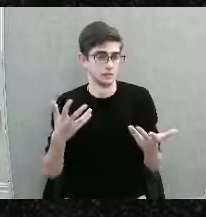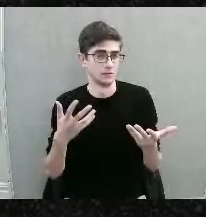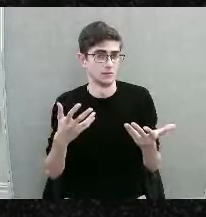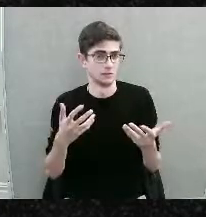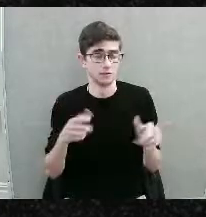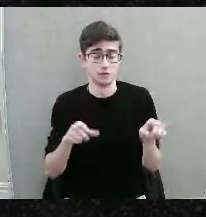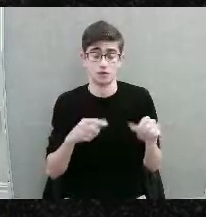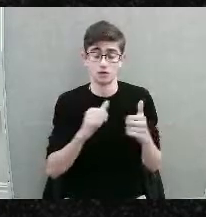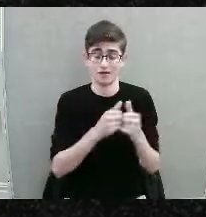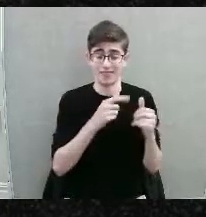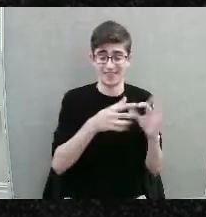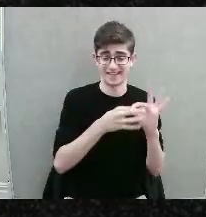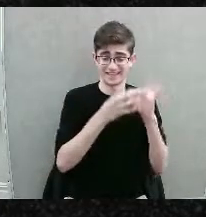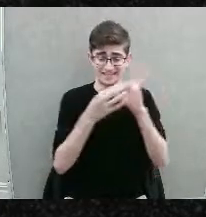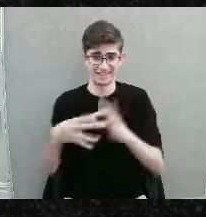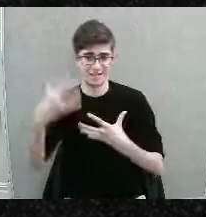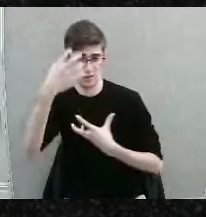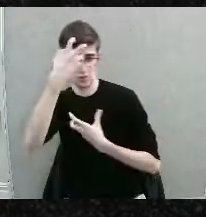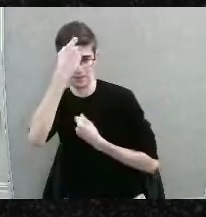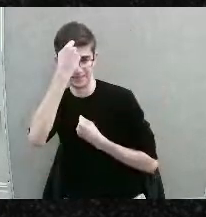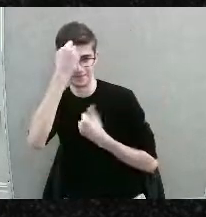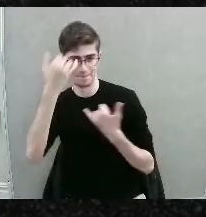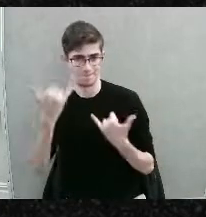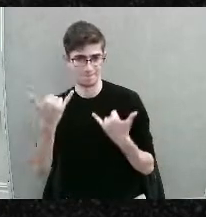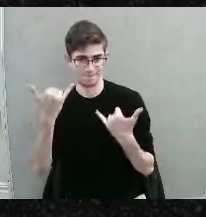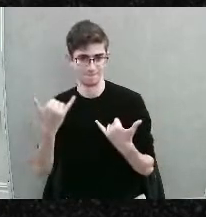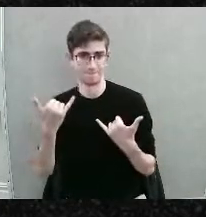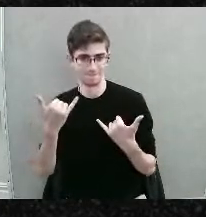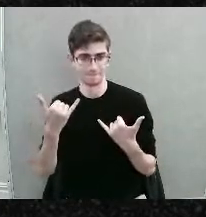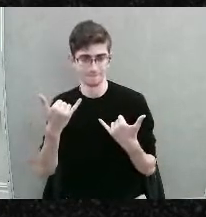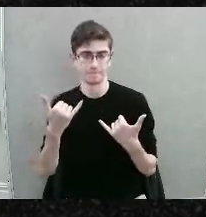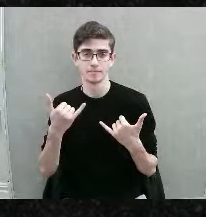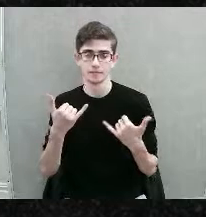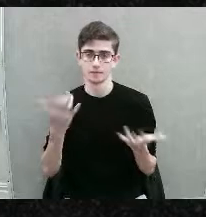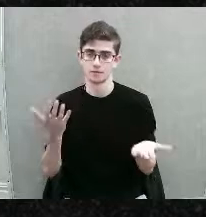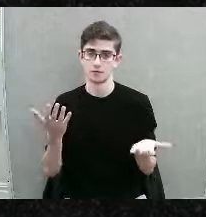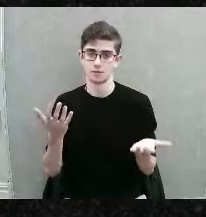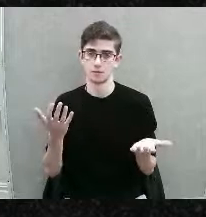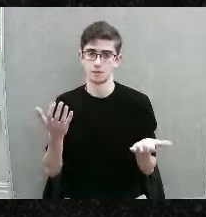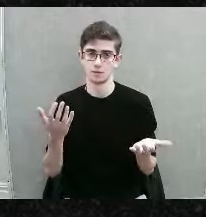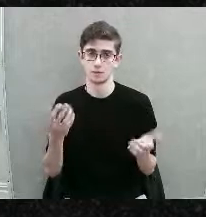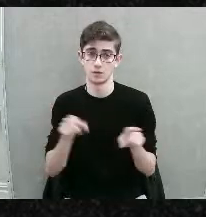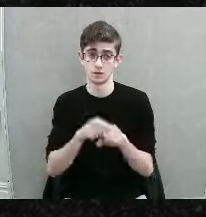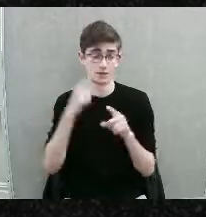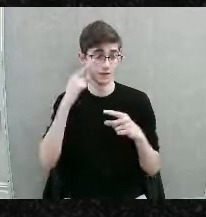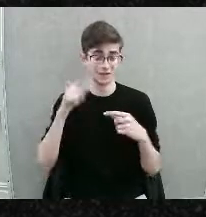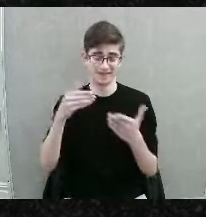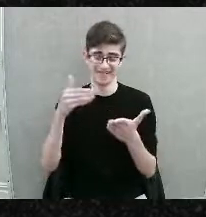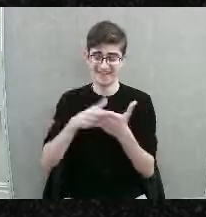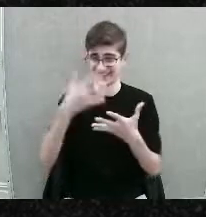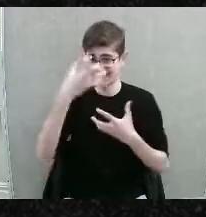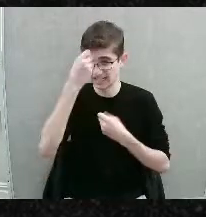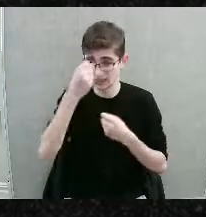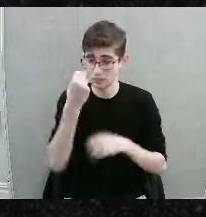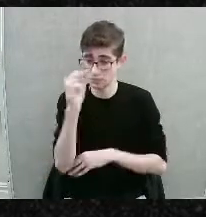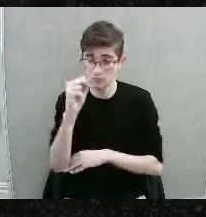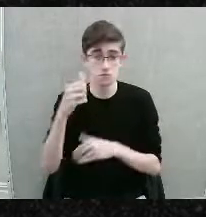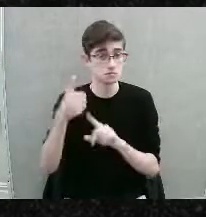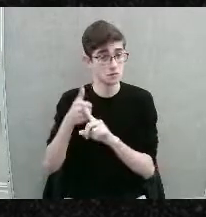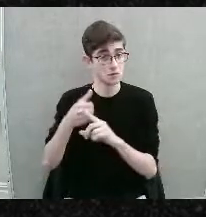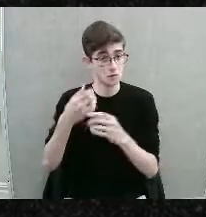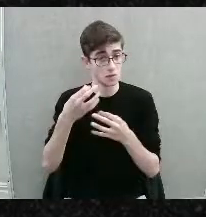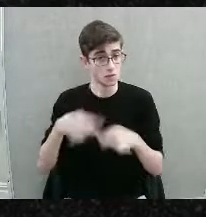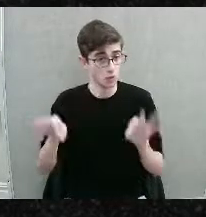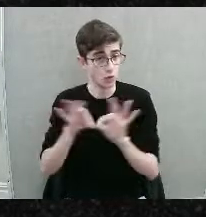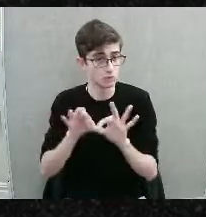connection then to ongoing coloniality, and thinking about the ways in which anti-colonial movements have been important in